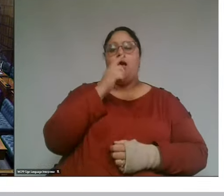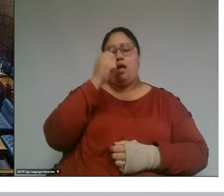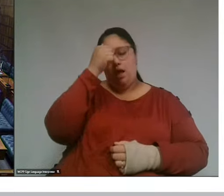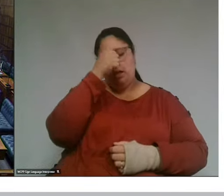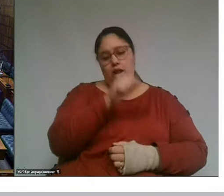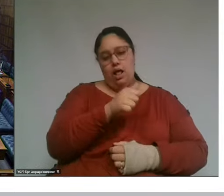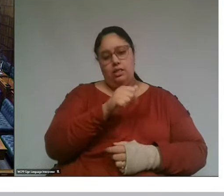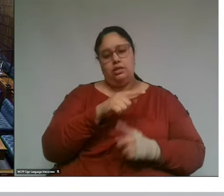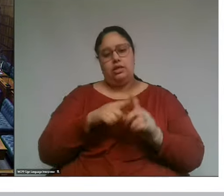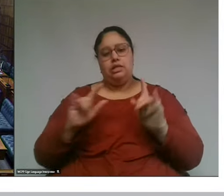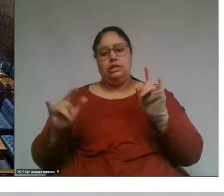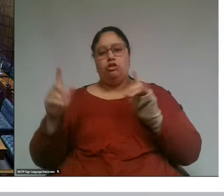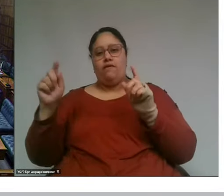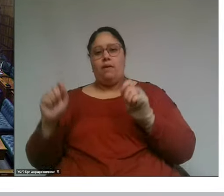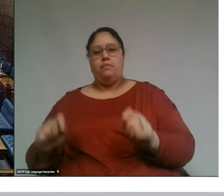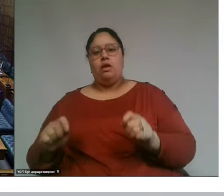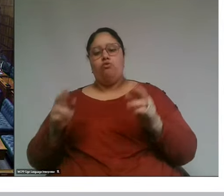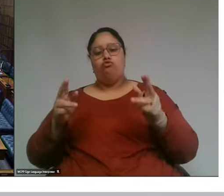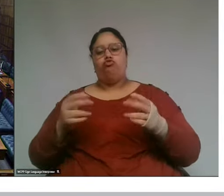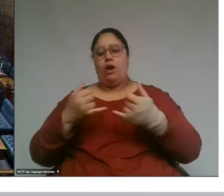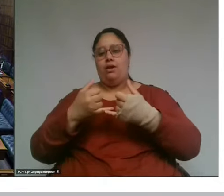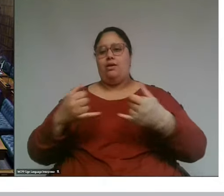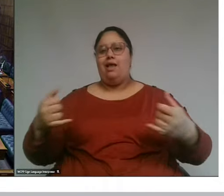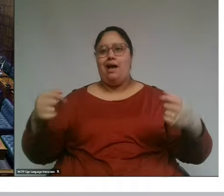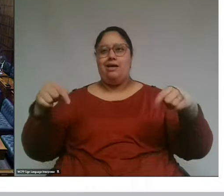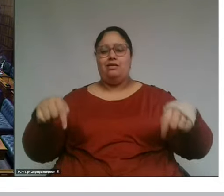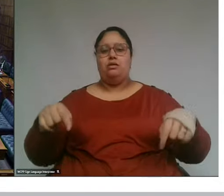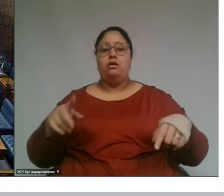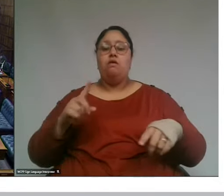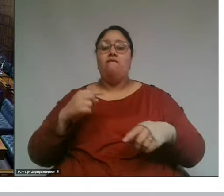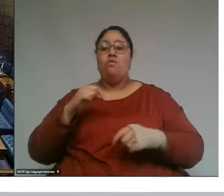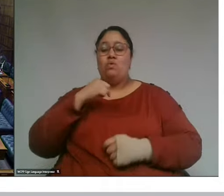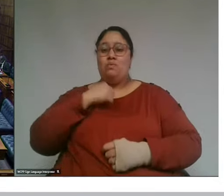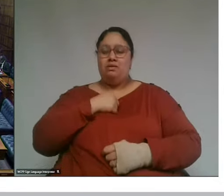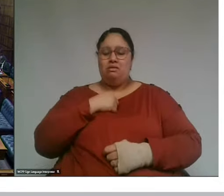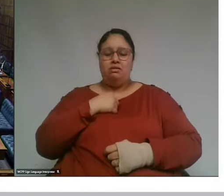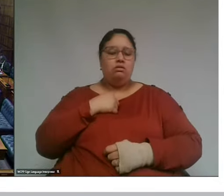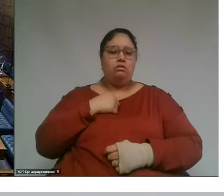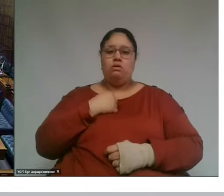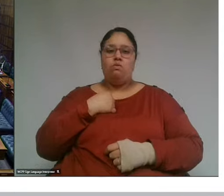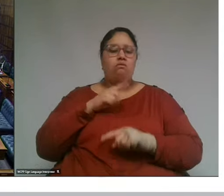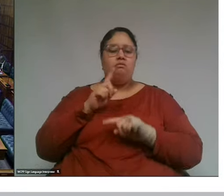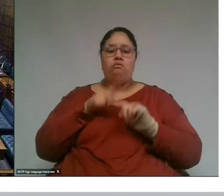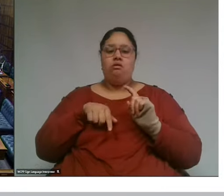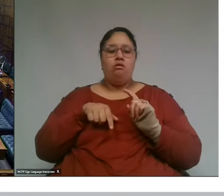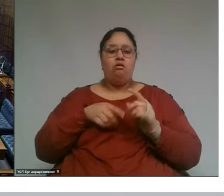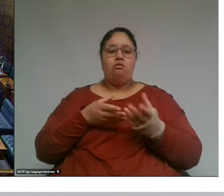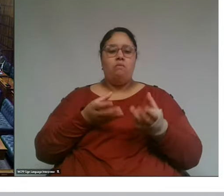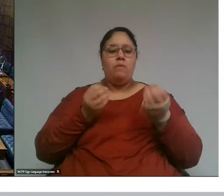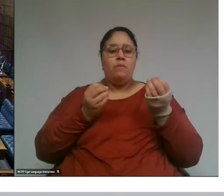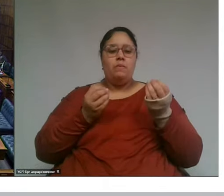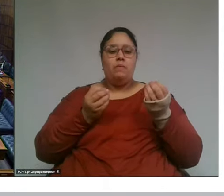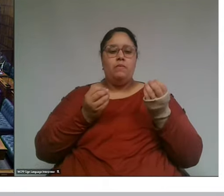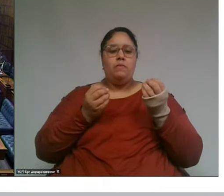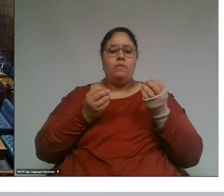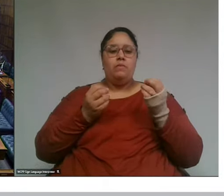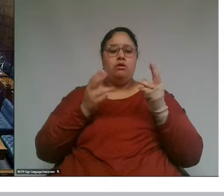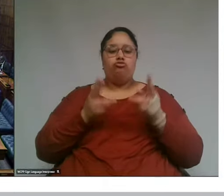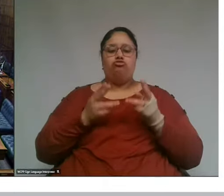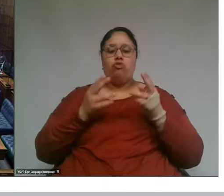uh and the City of Cape Town now for me uh you know we can't even get our Railway launch which used to